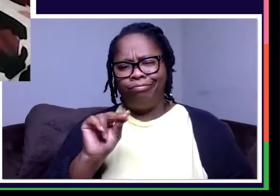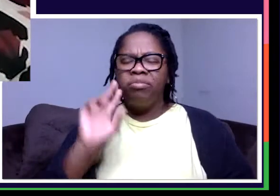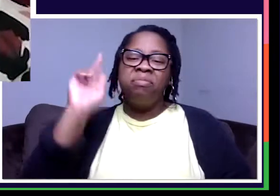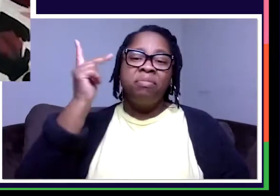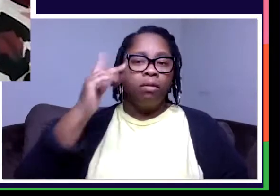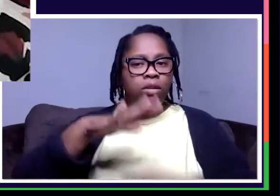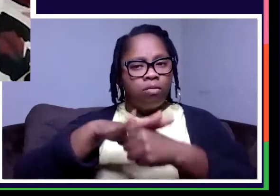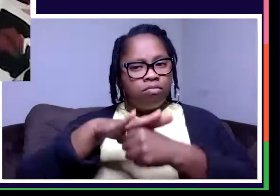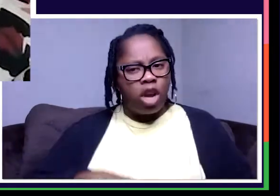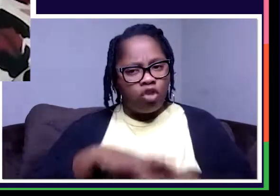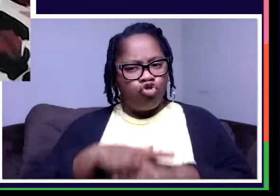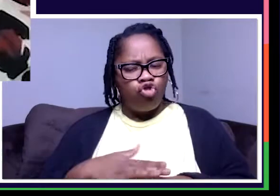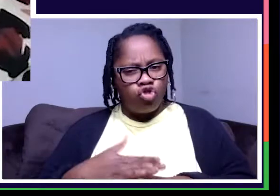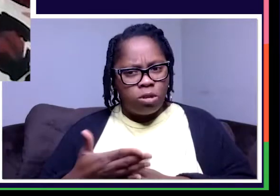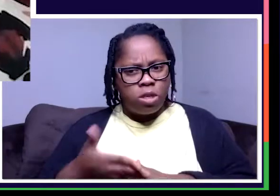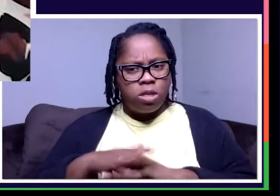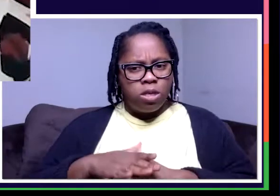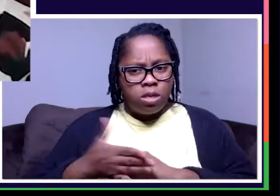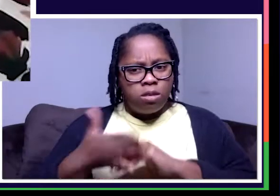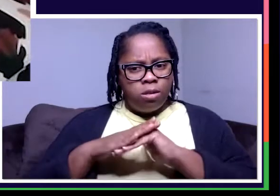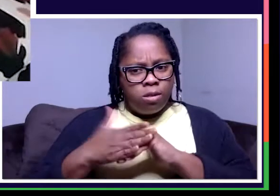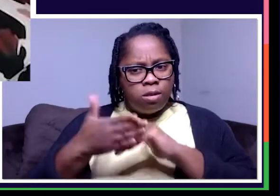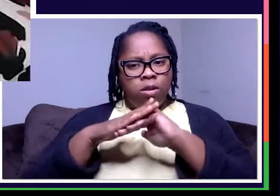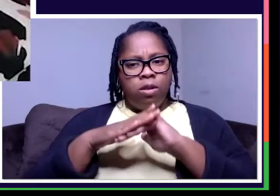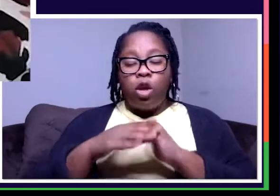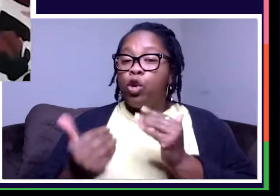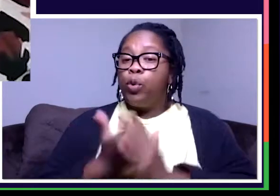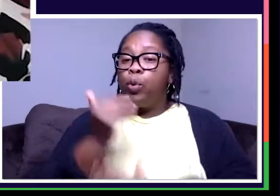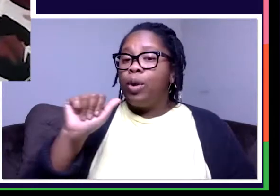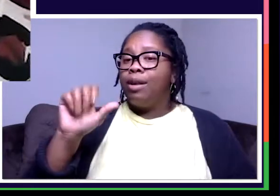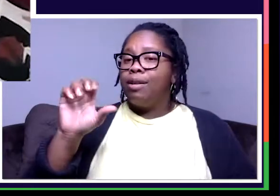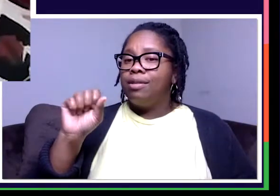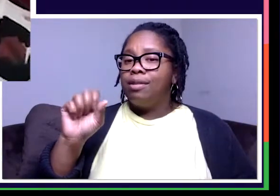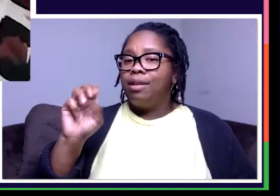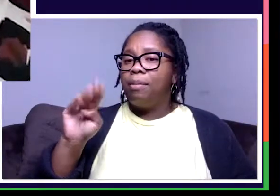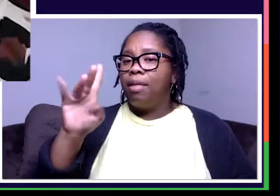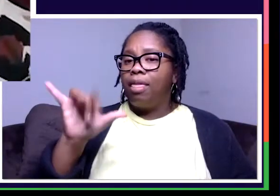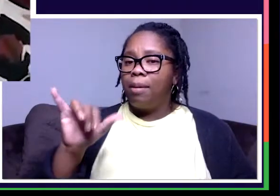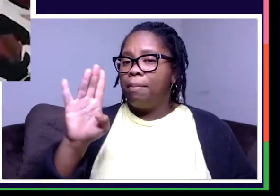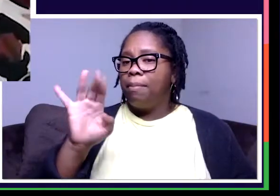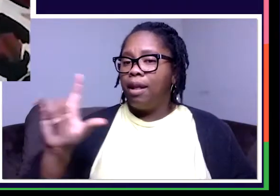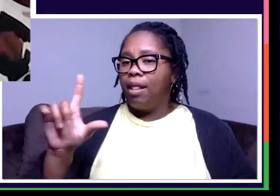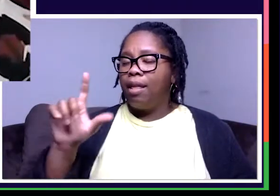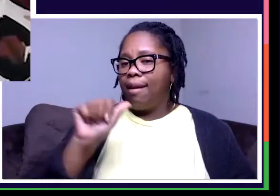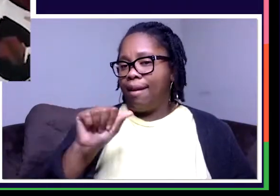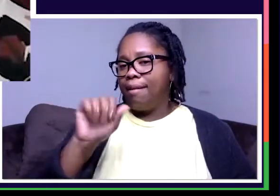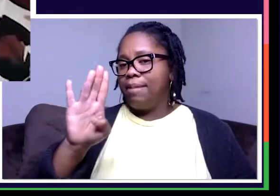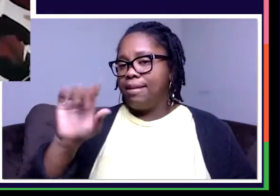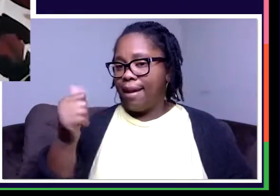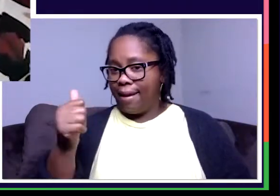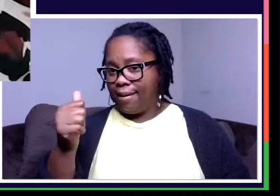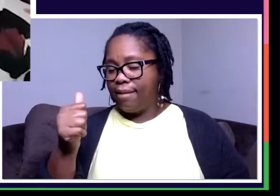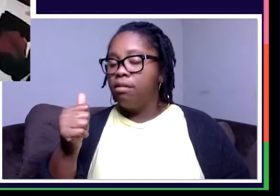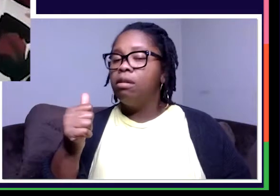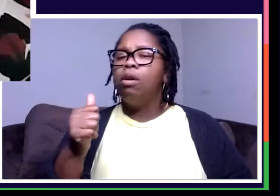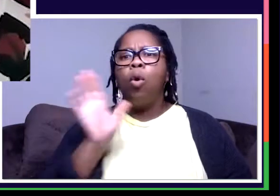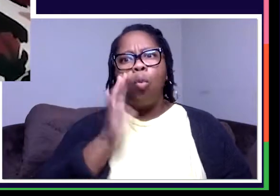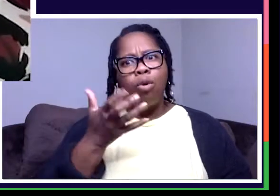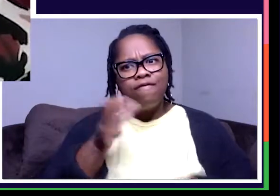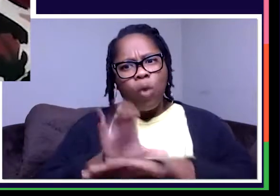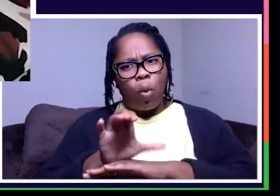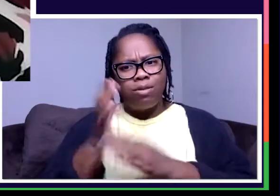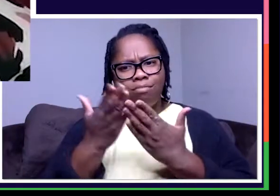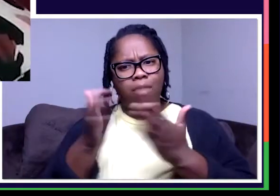of schools. Political pressure is mounting. There's a new Assembly Bill, AB 10, that would